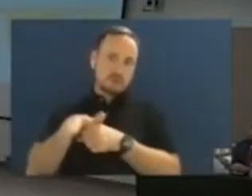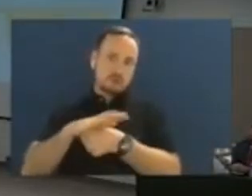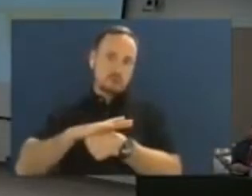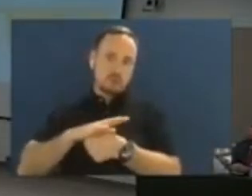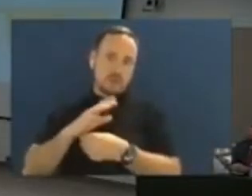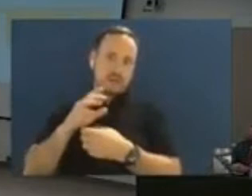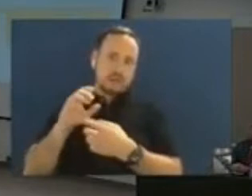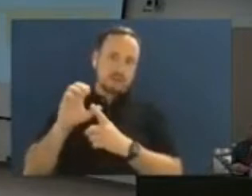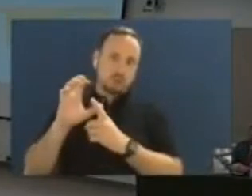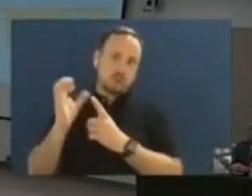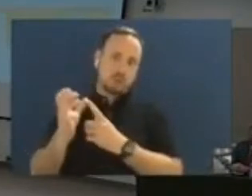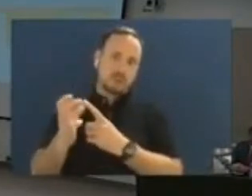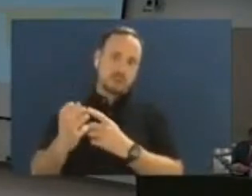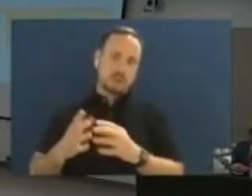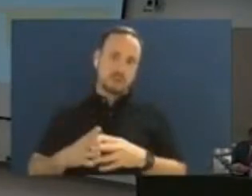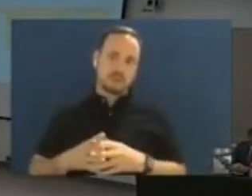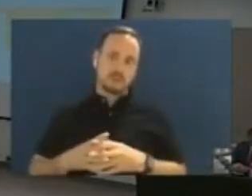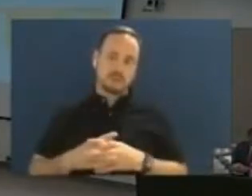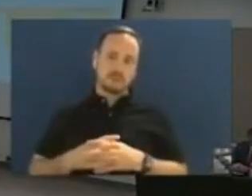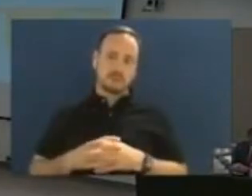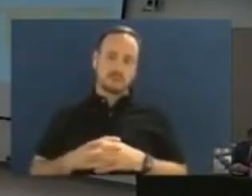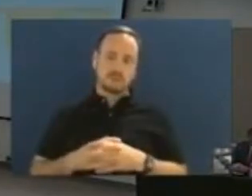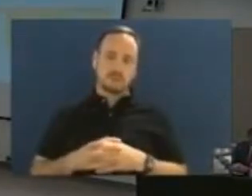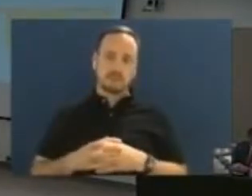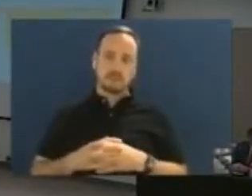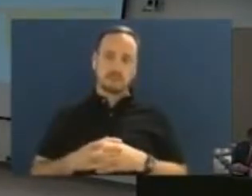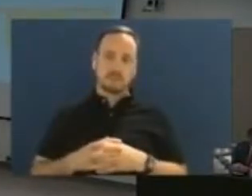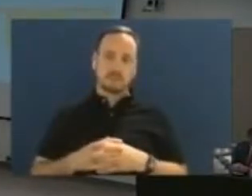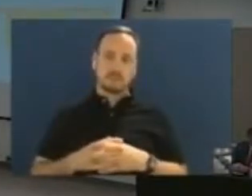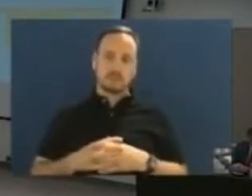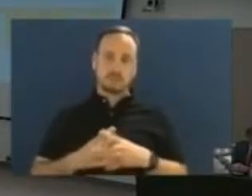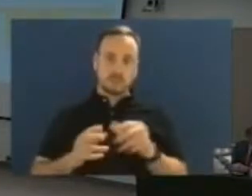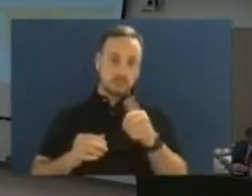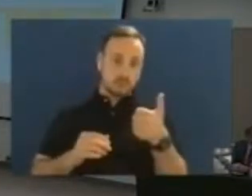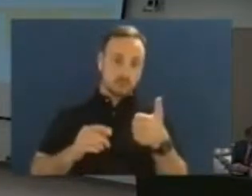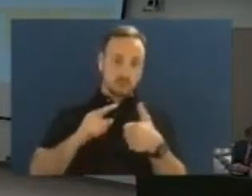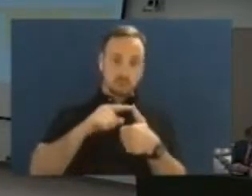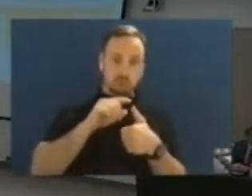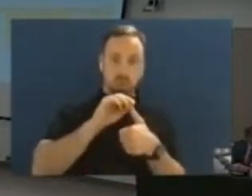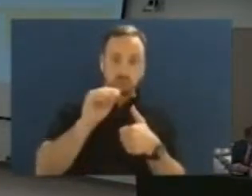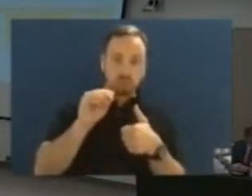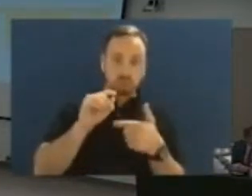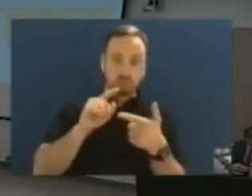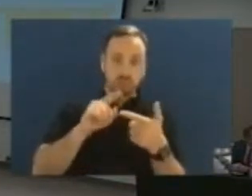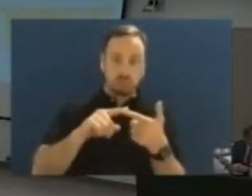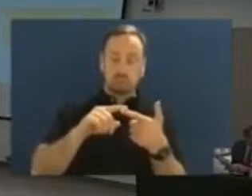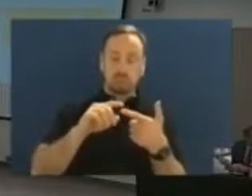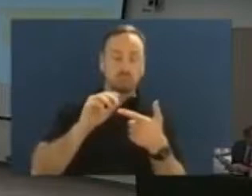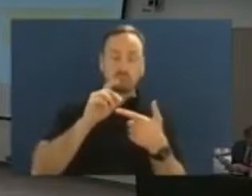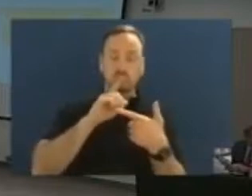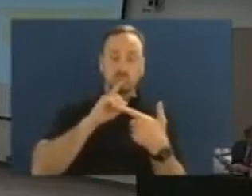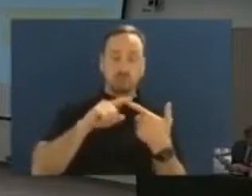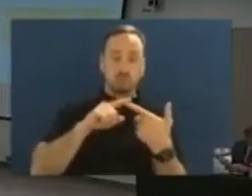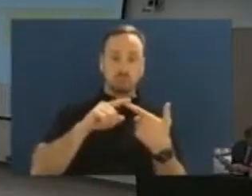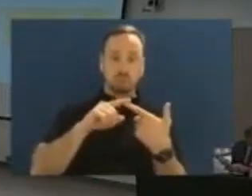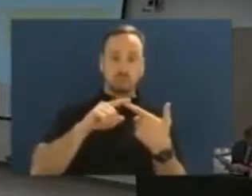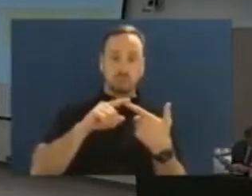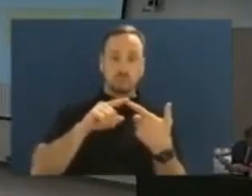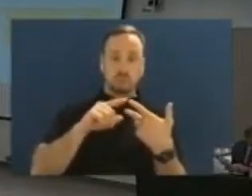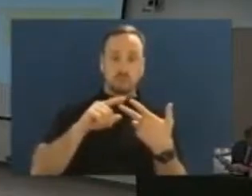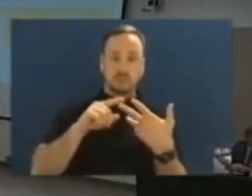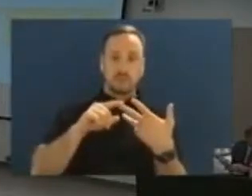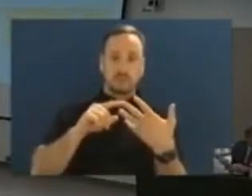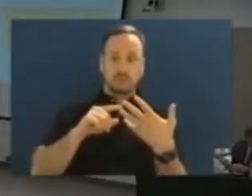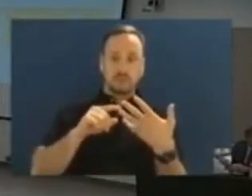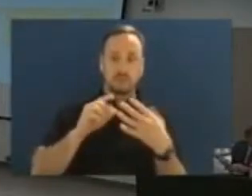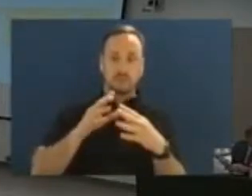Mr. Strain? No comment. Ms. Shipp? No comment. Okay, well,